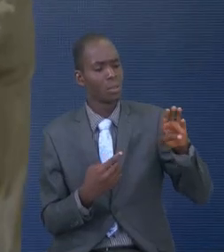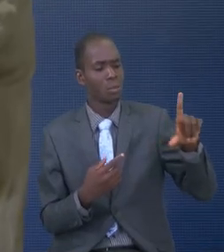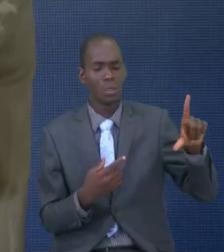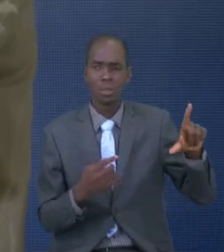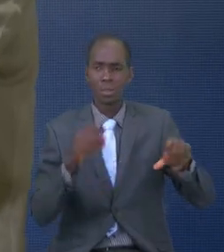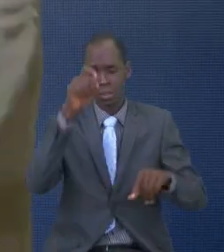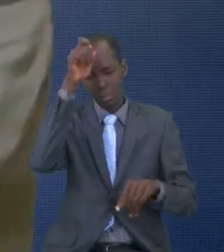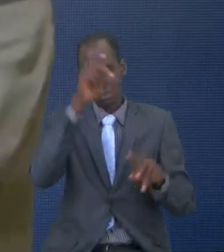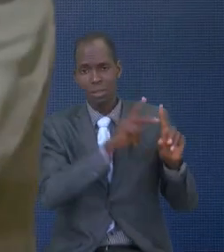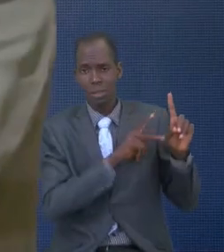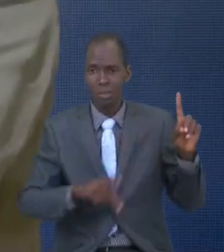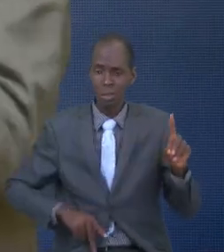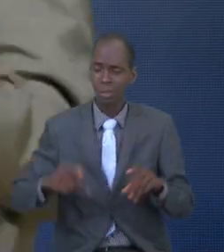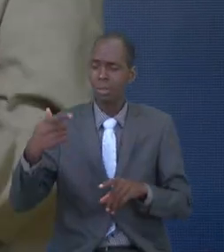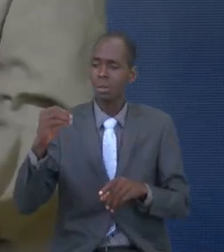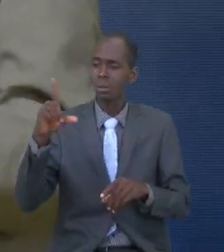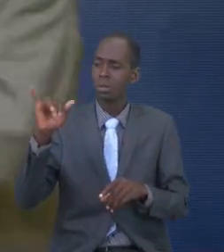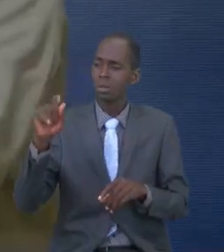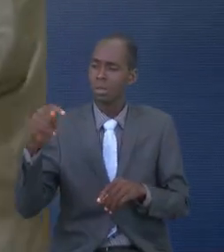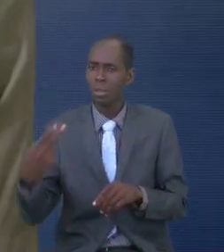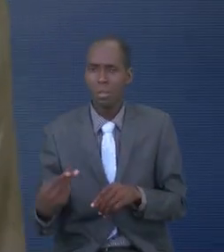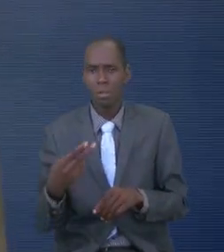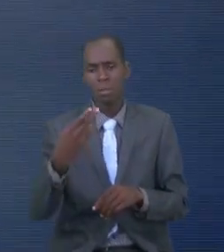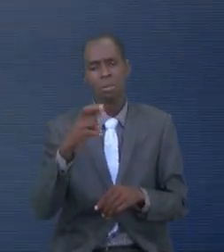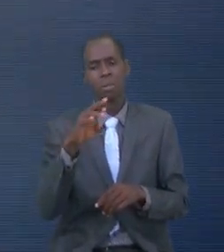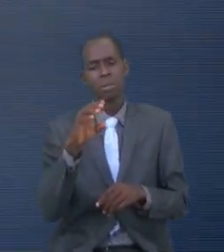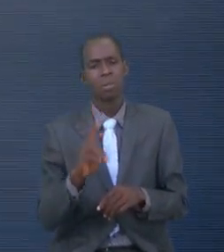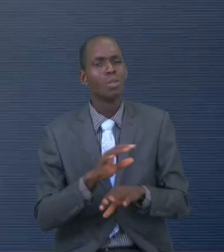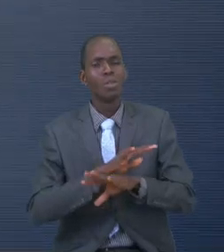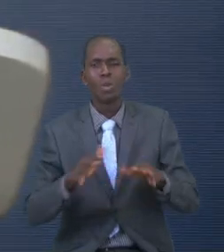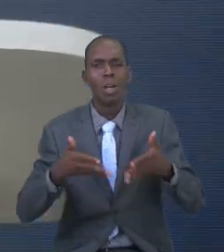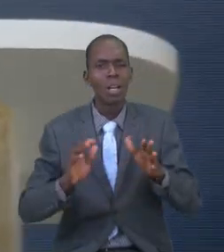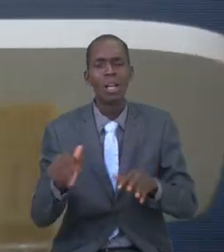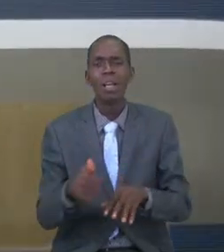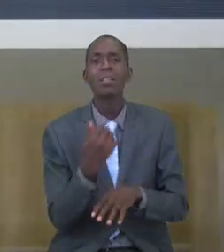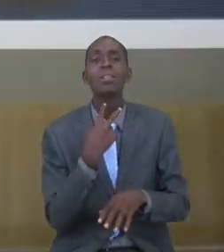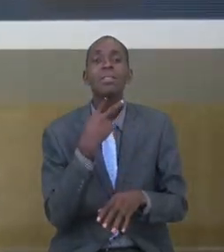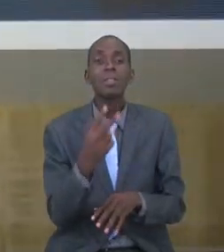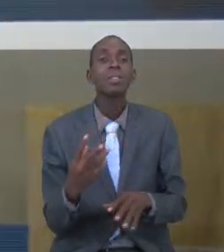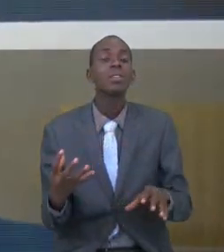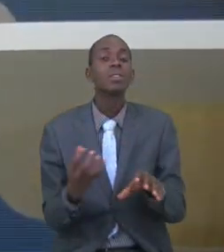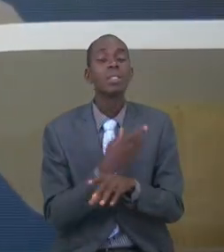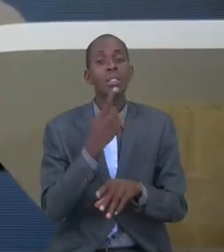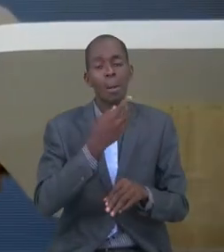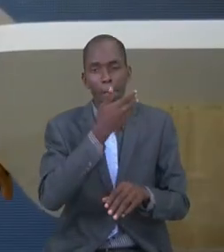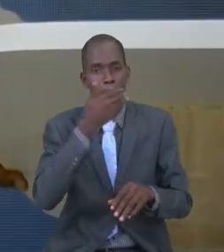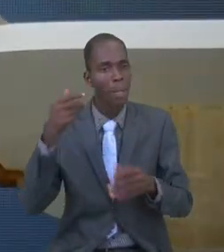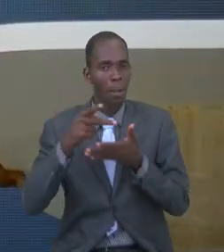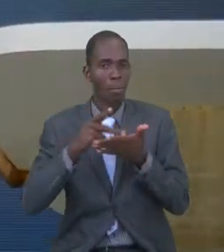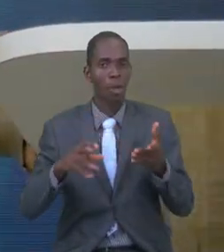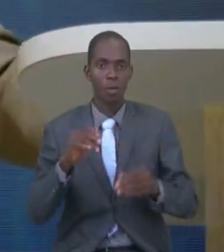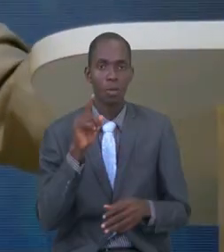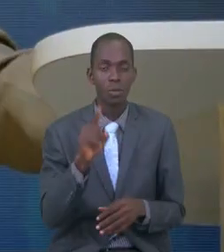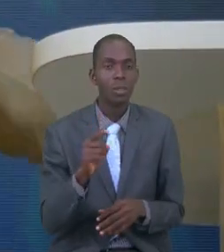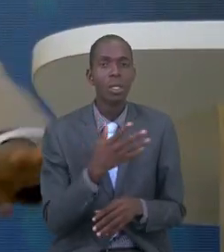Pharaoh, Goliath, Herod, don't let any voice take the better part of you, and